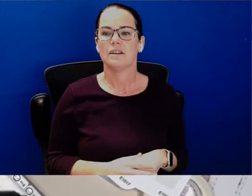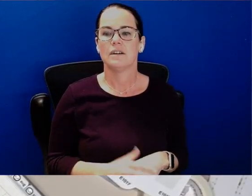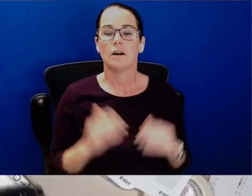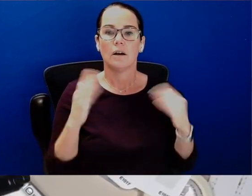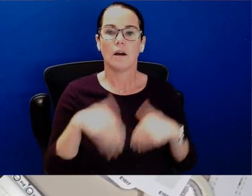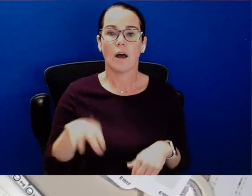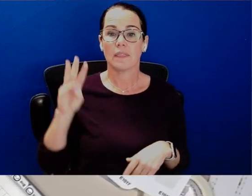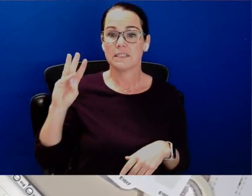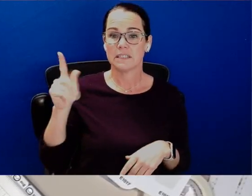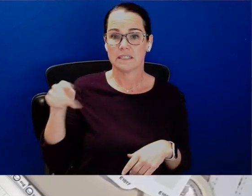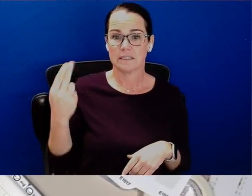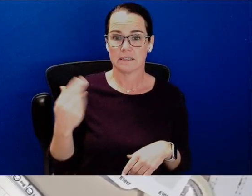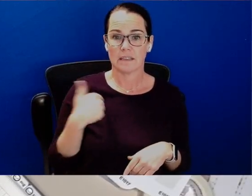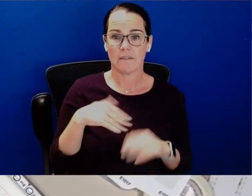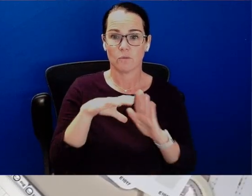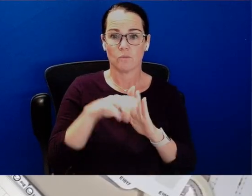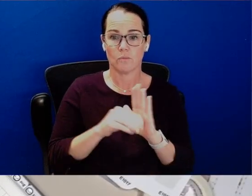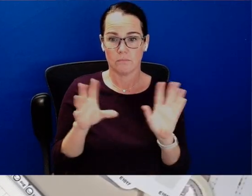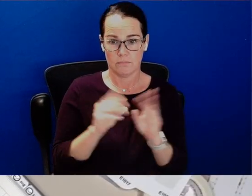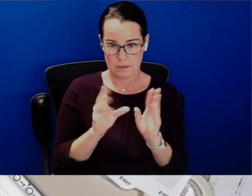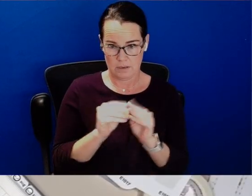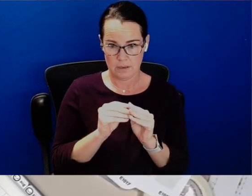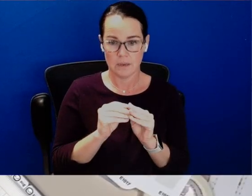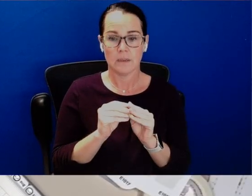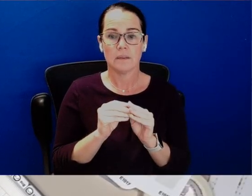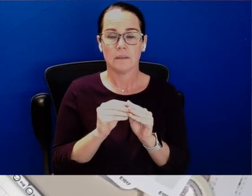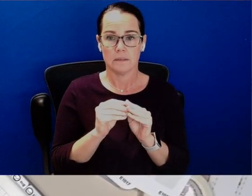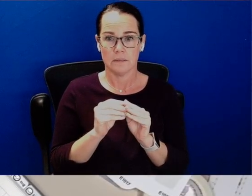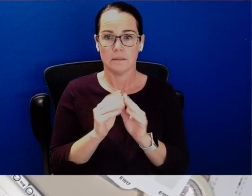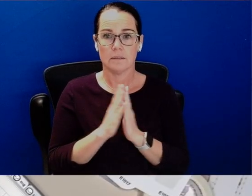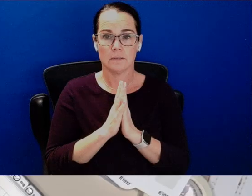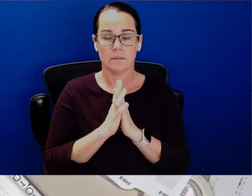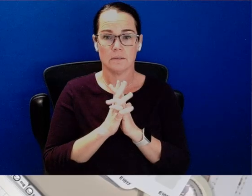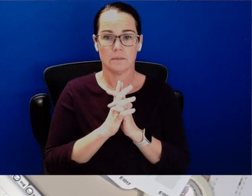having a curriculum meeting.